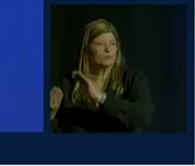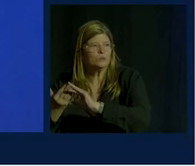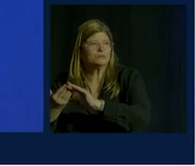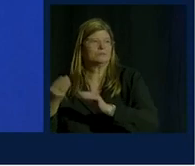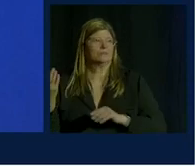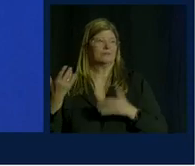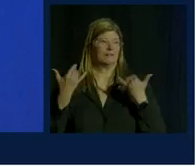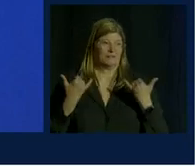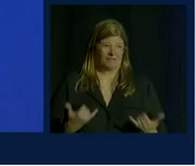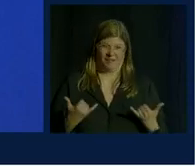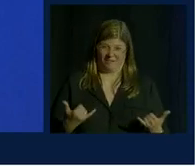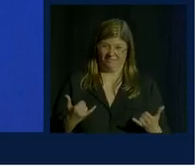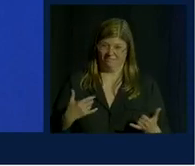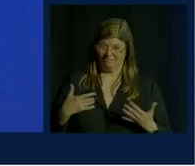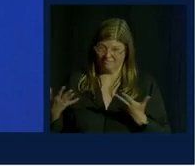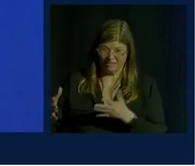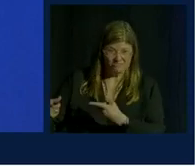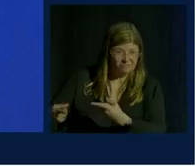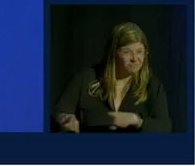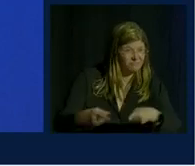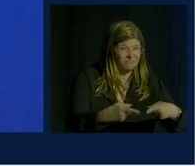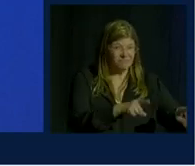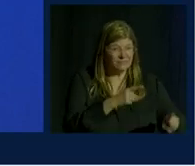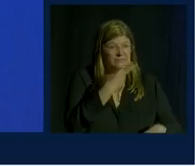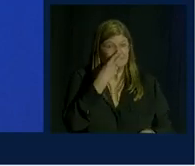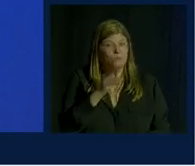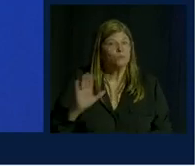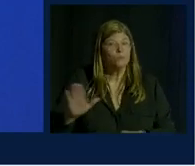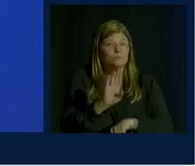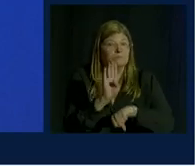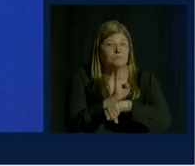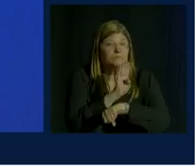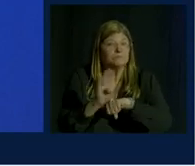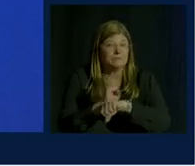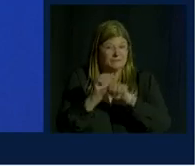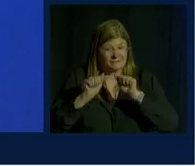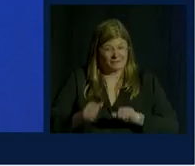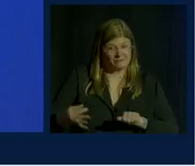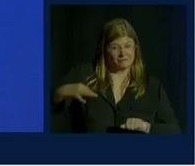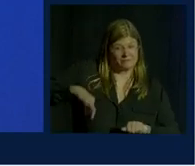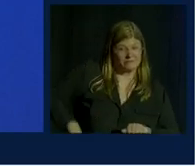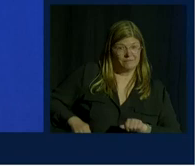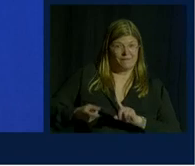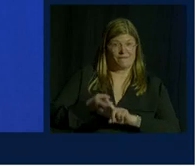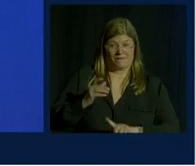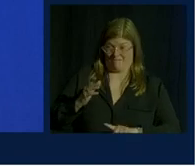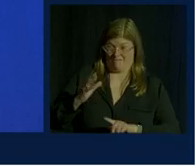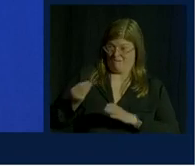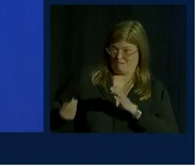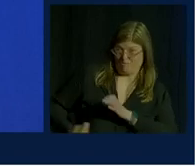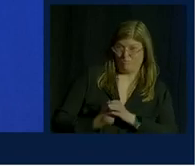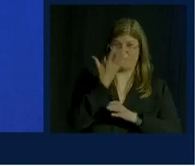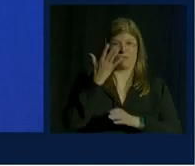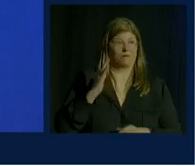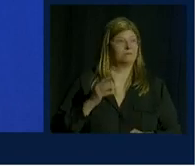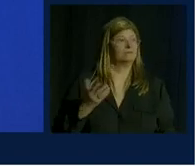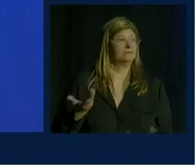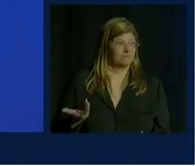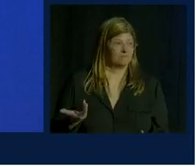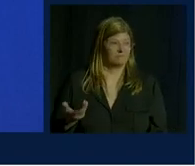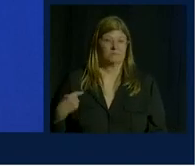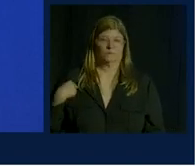can benefit and be a part of the district's growth. Over time, we've introduced more than